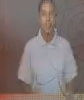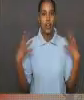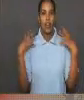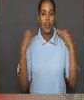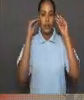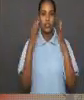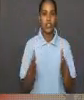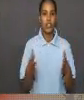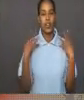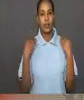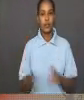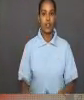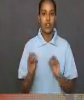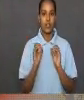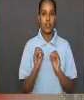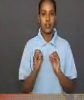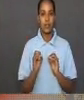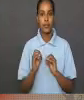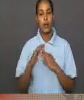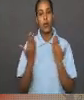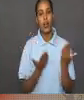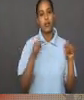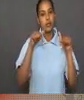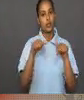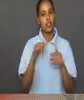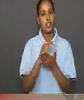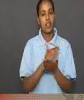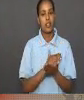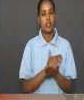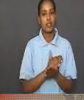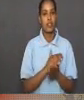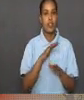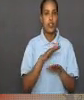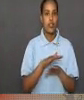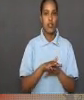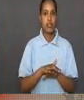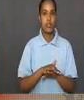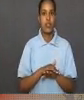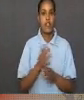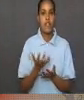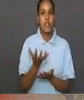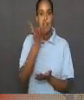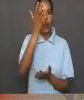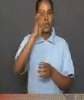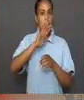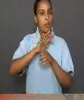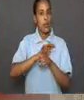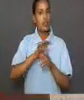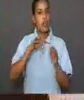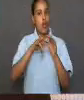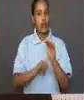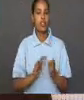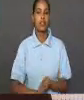Hello, teacher. Hello, students. Welcome to today's lesson on vapor pressure